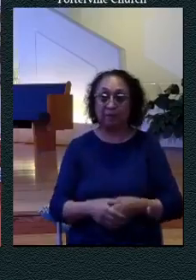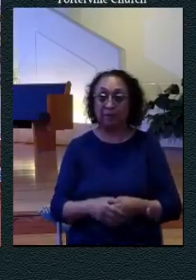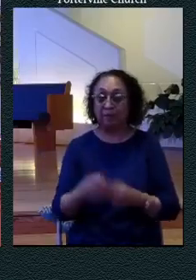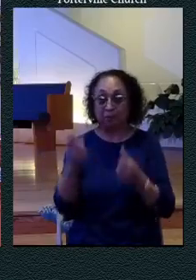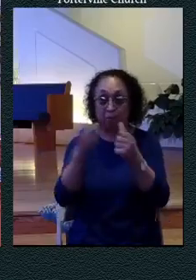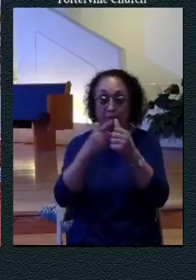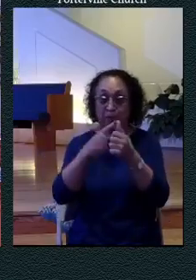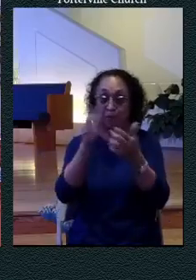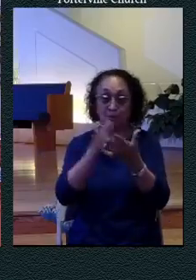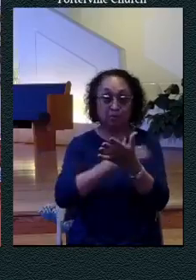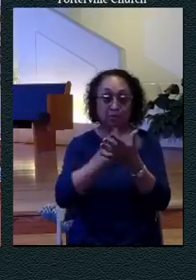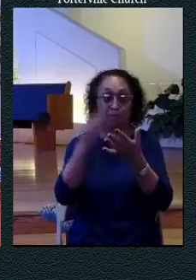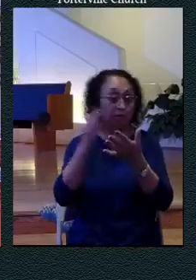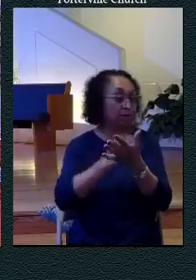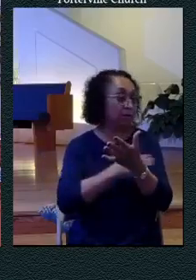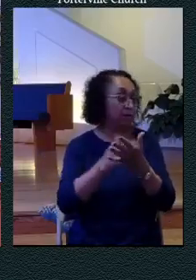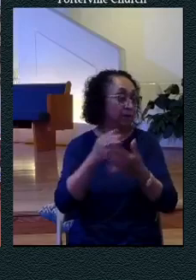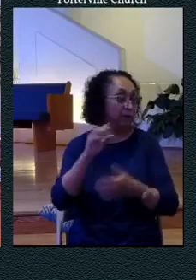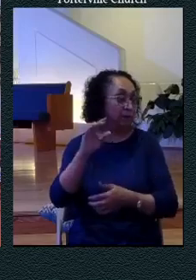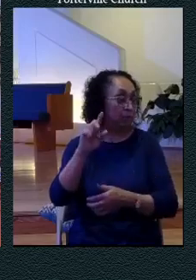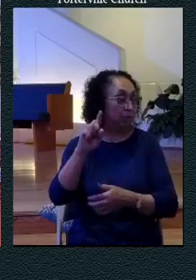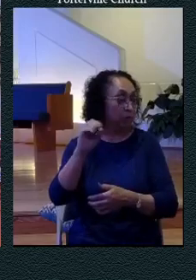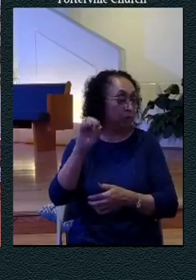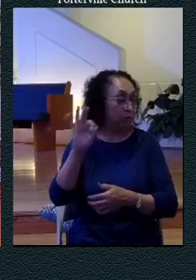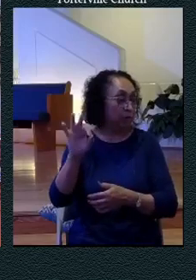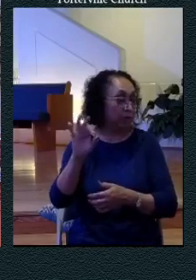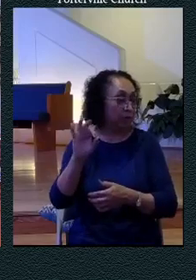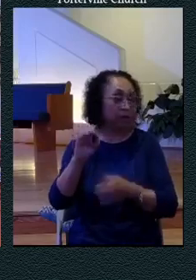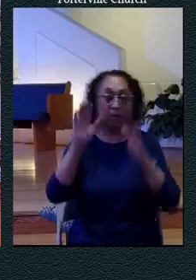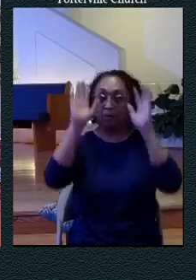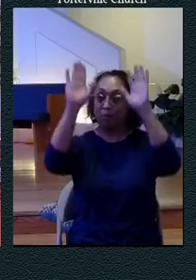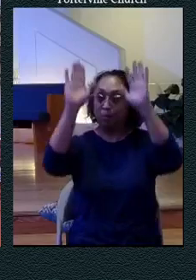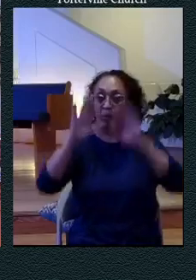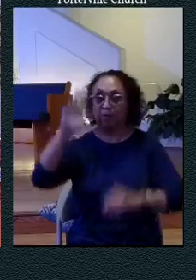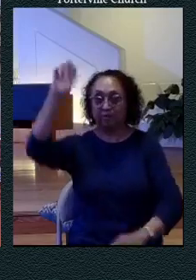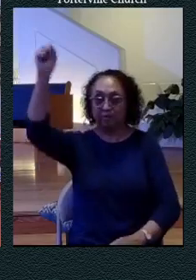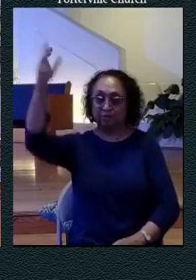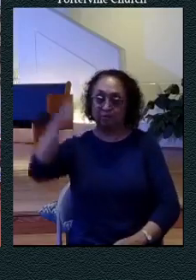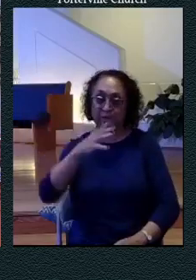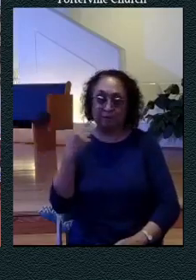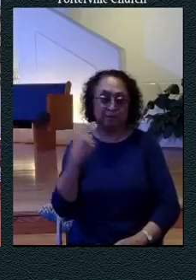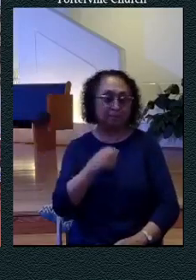Marvelous Grace, and we are so fortunate to have the grace of God in our lives.